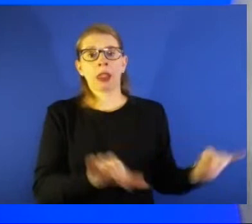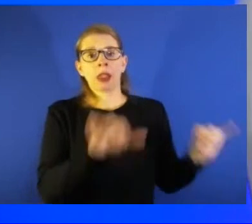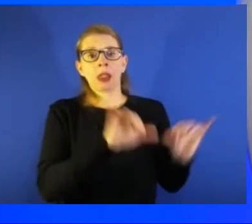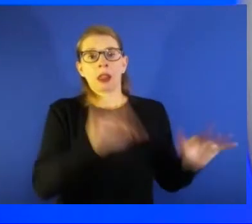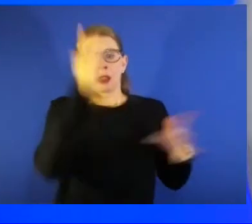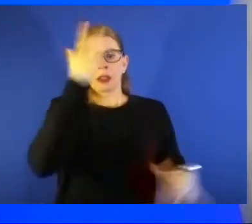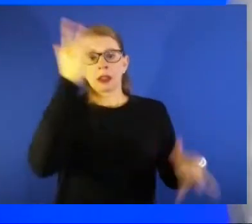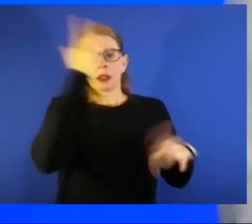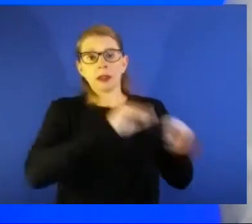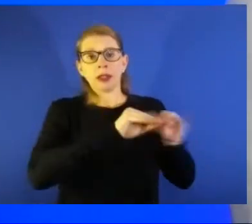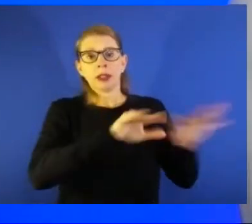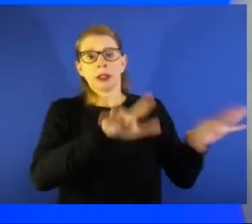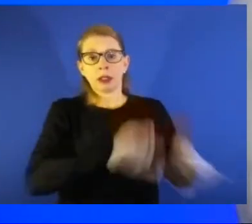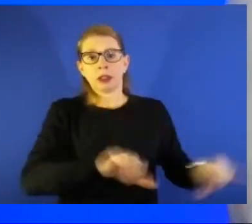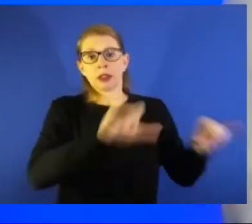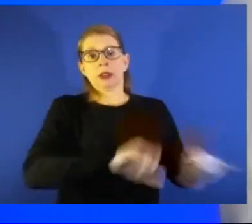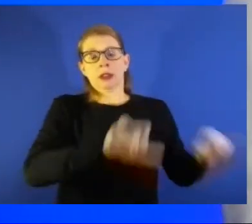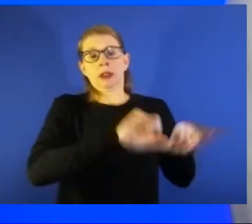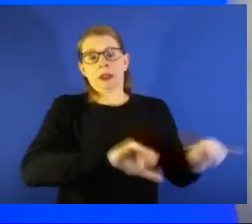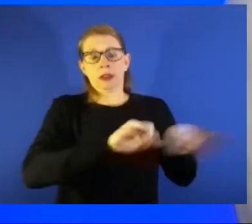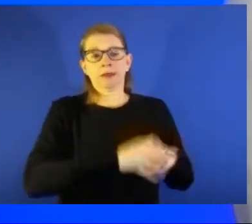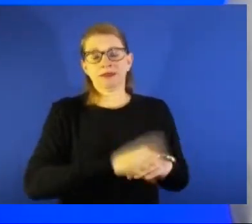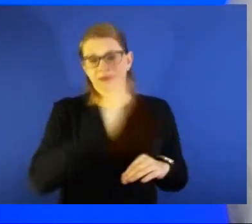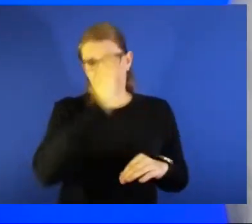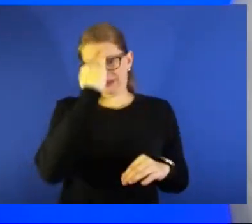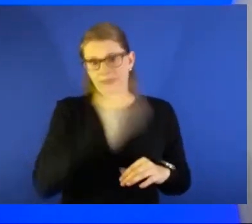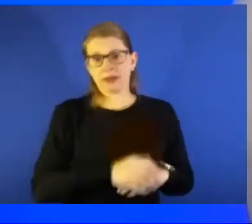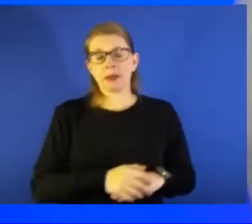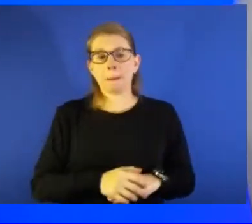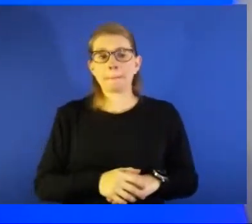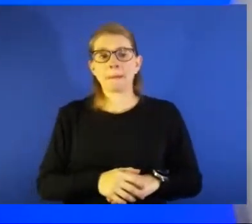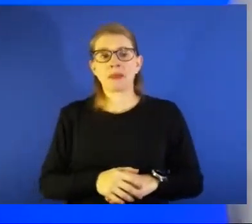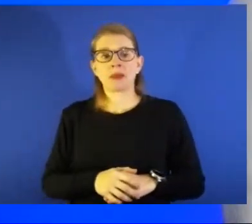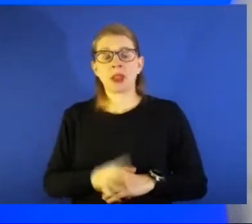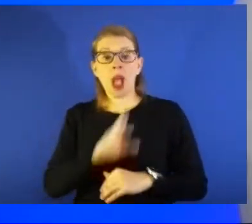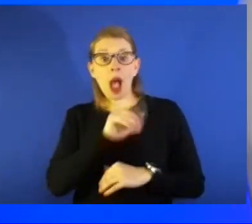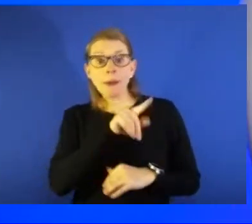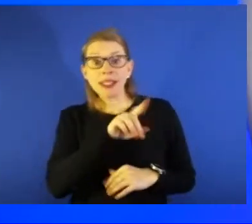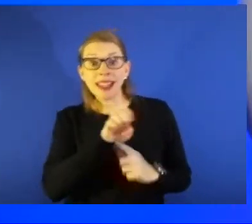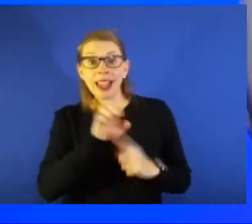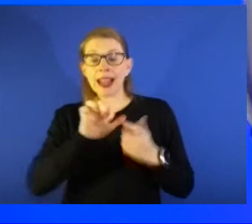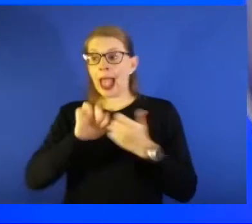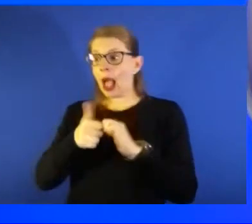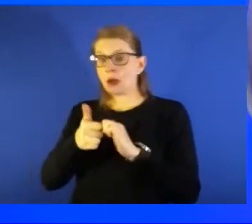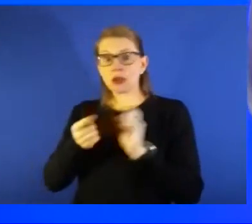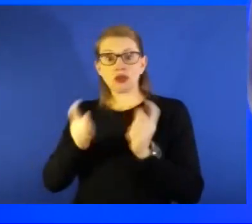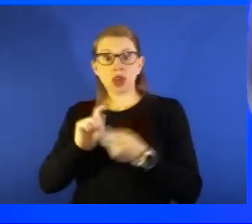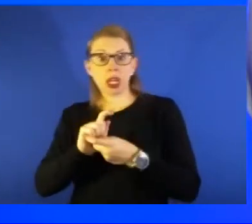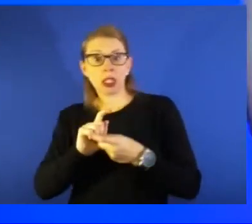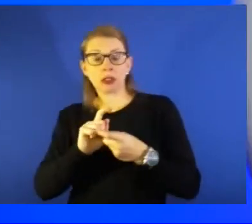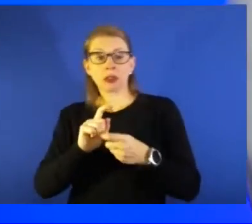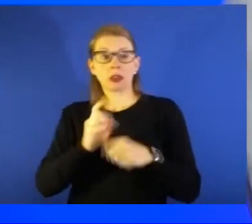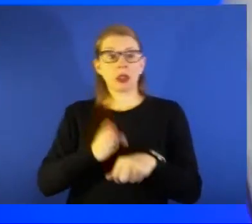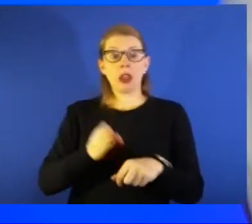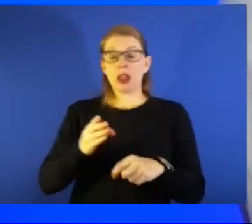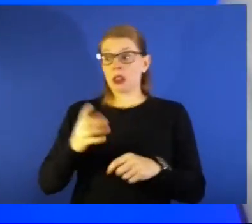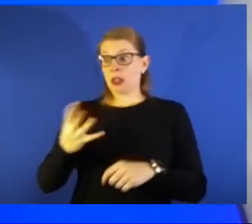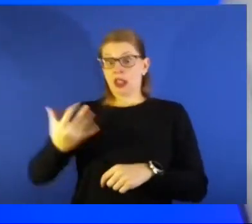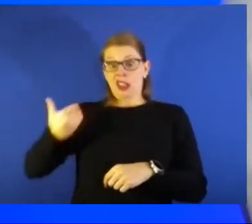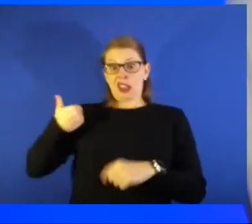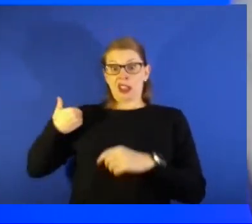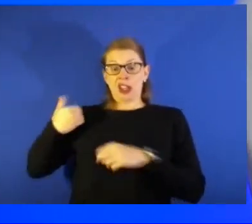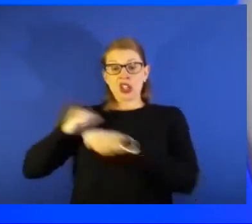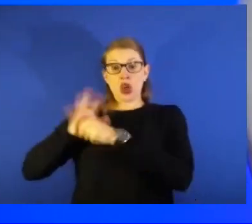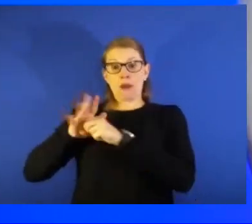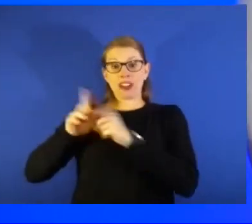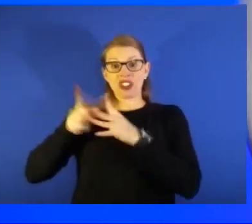every day. Same, and then we get updates to how to do something different. From the day one from COVID till today,